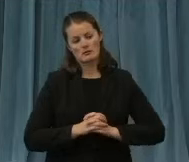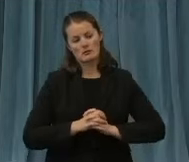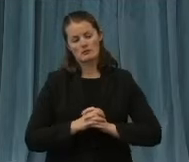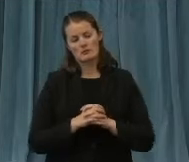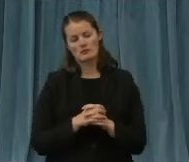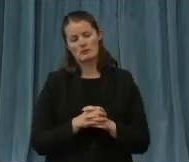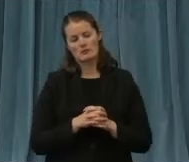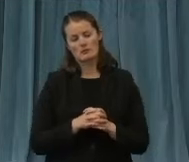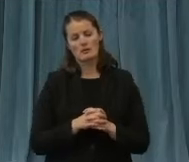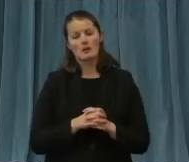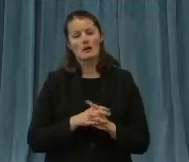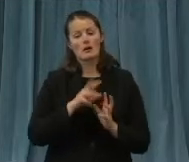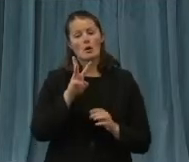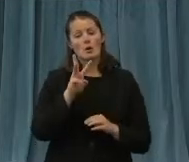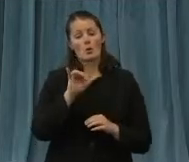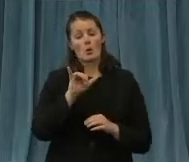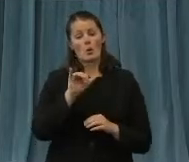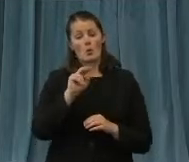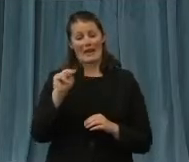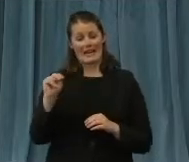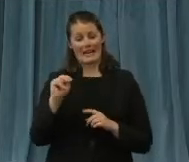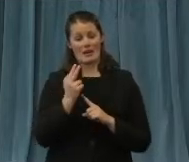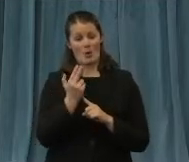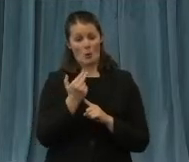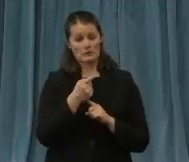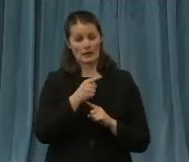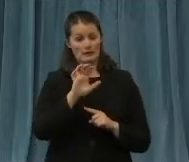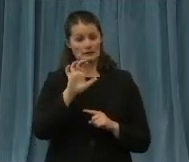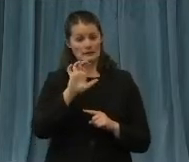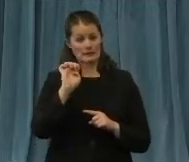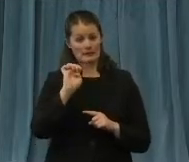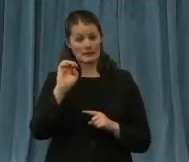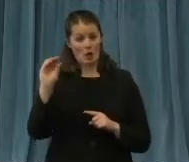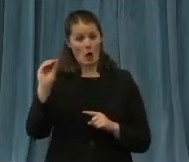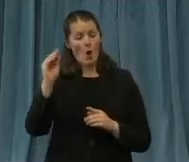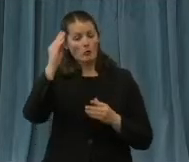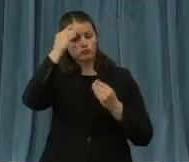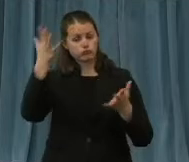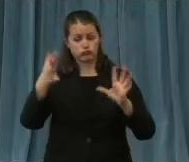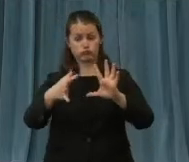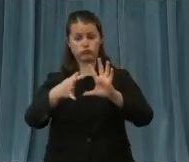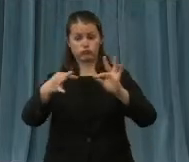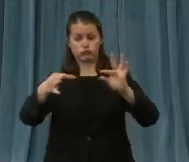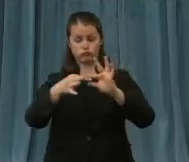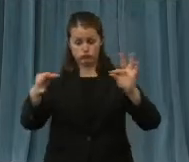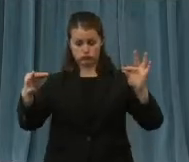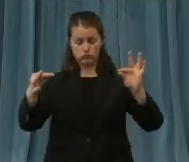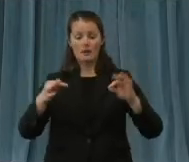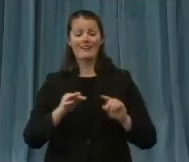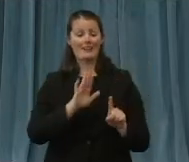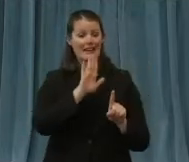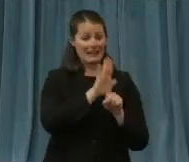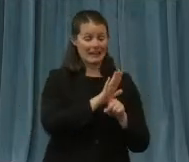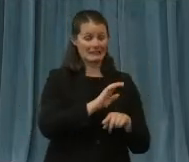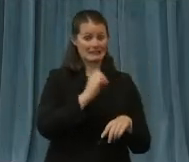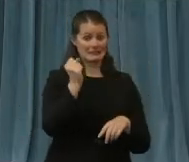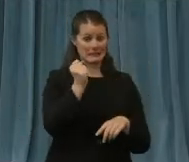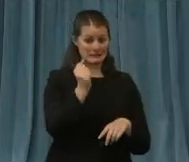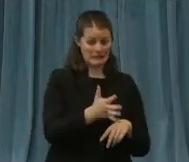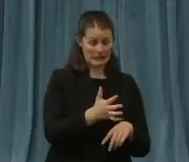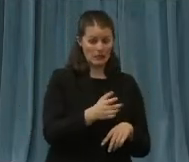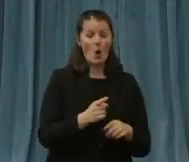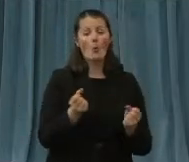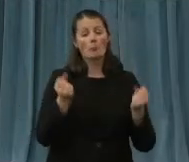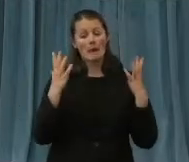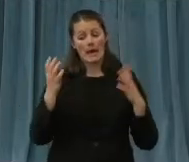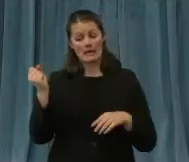to reopen his casino and various casinos along the Strip by mid to late May.